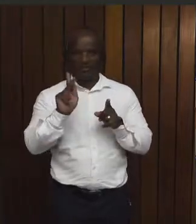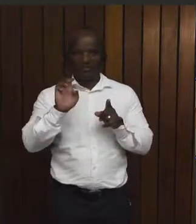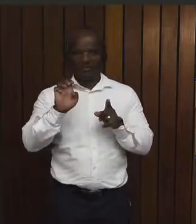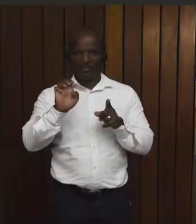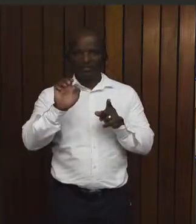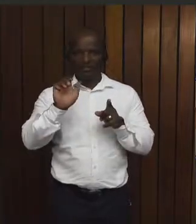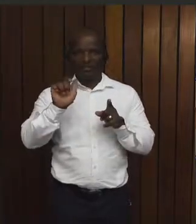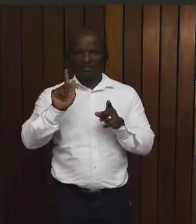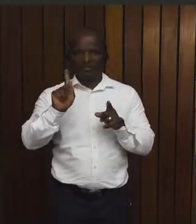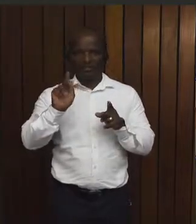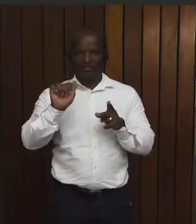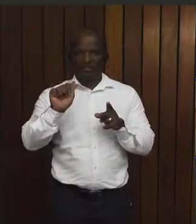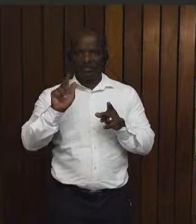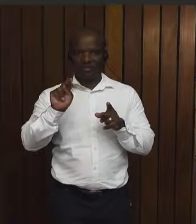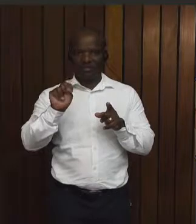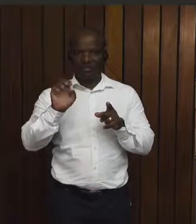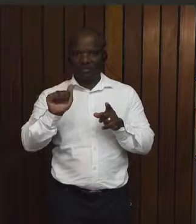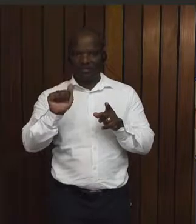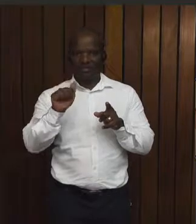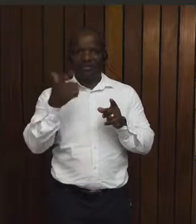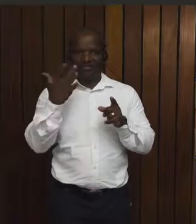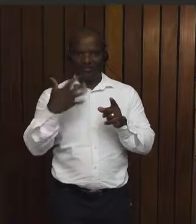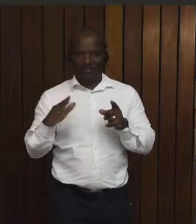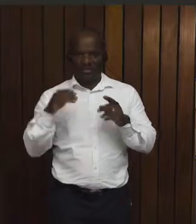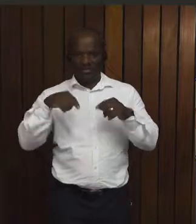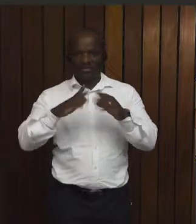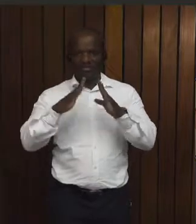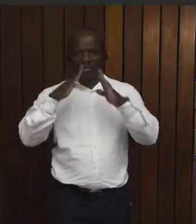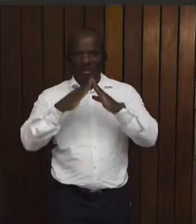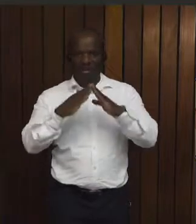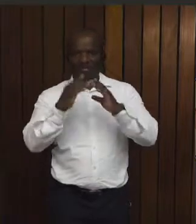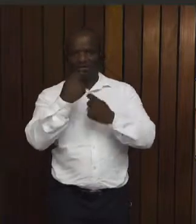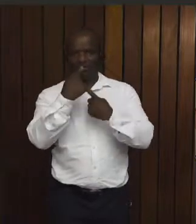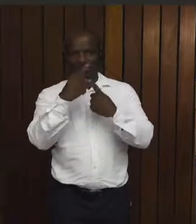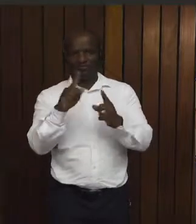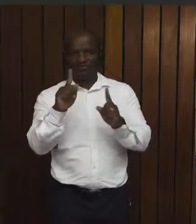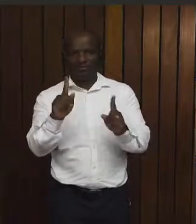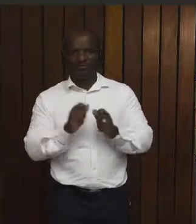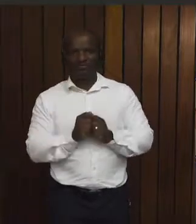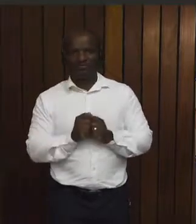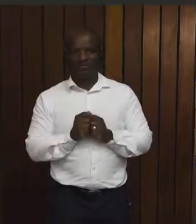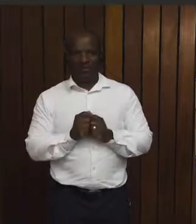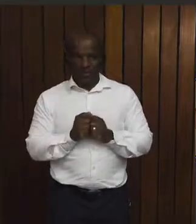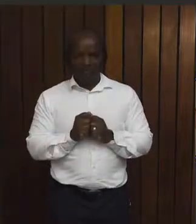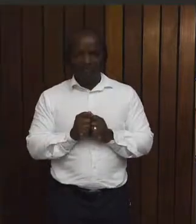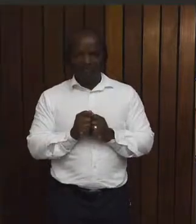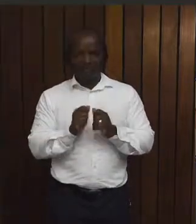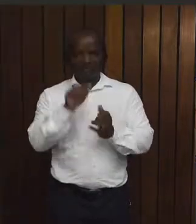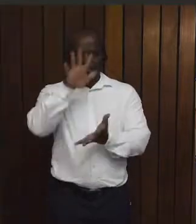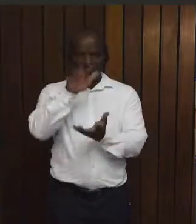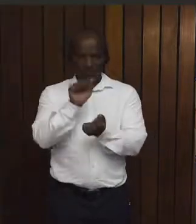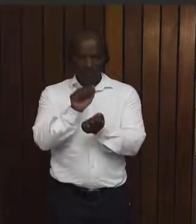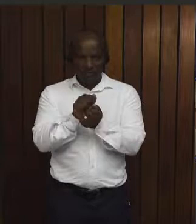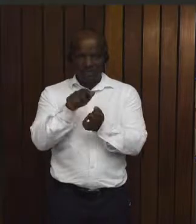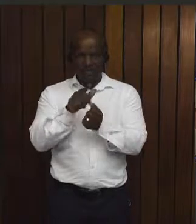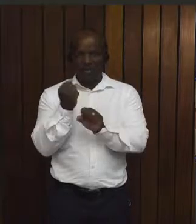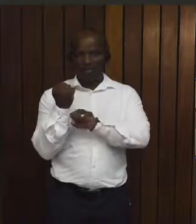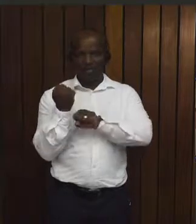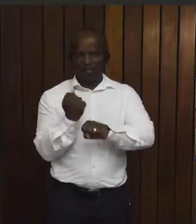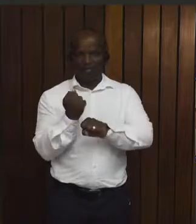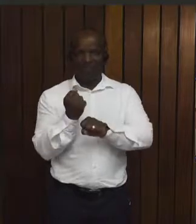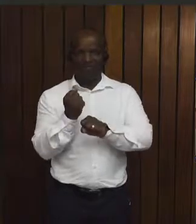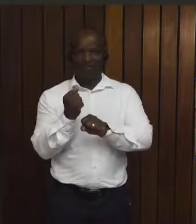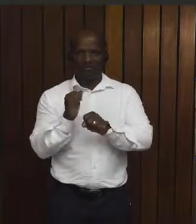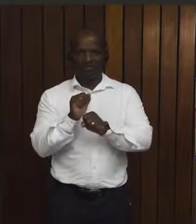statement about that issue in the House, and I'd like to thank her for a very powerful summary of